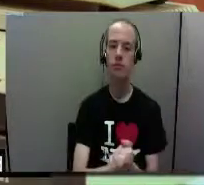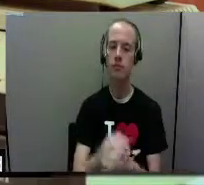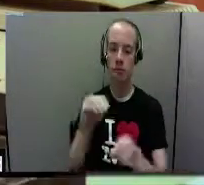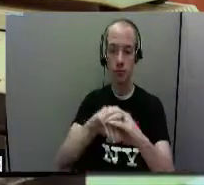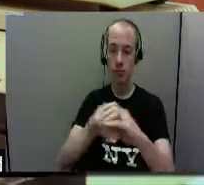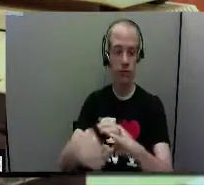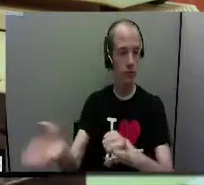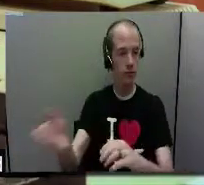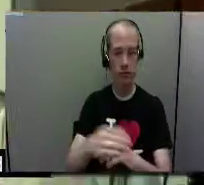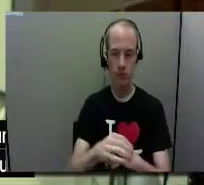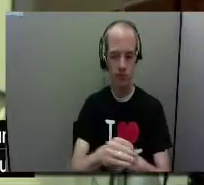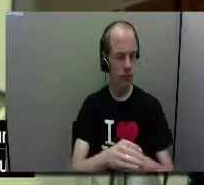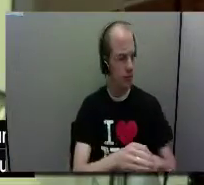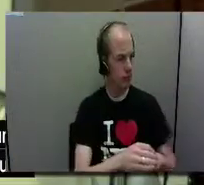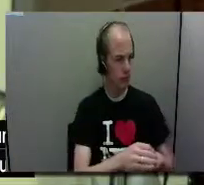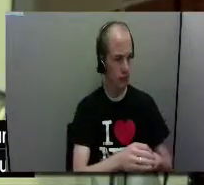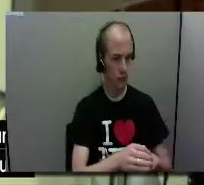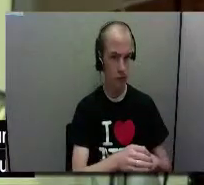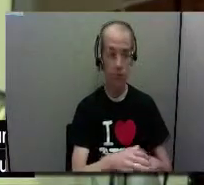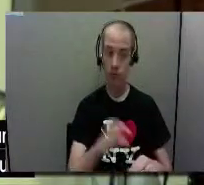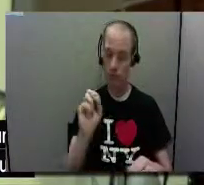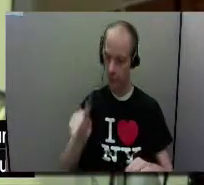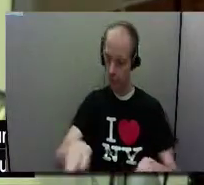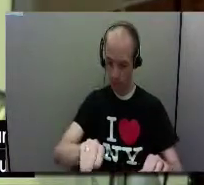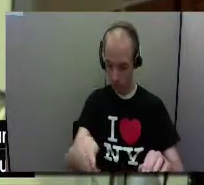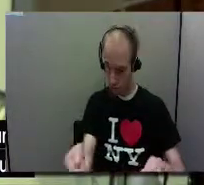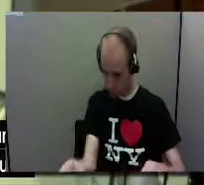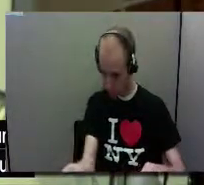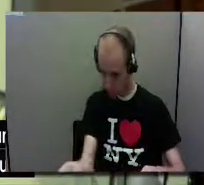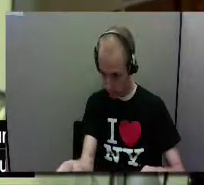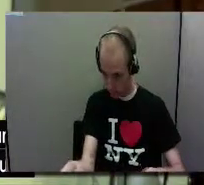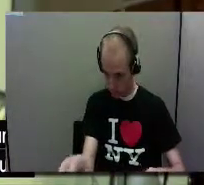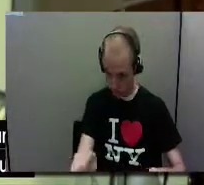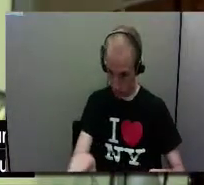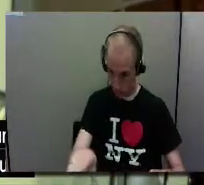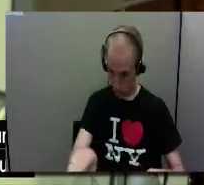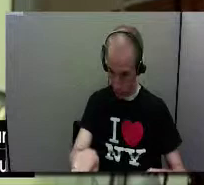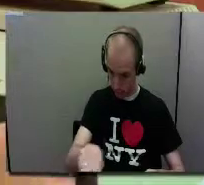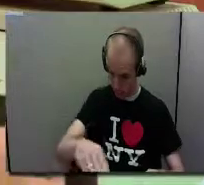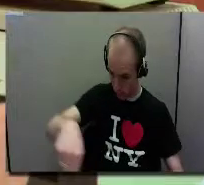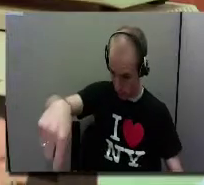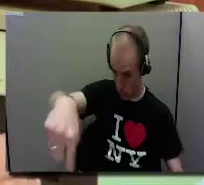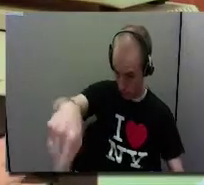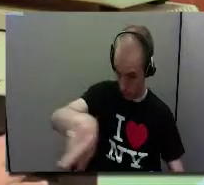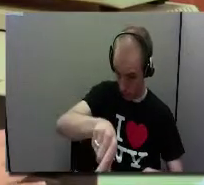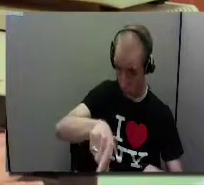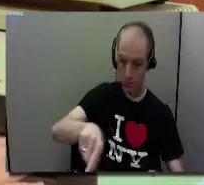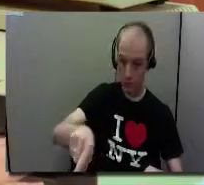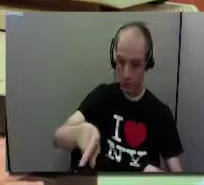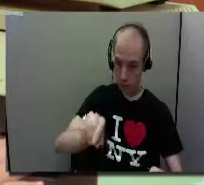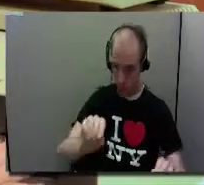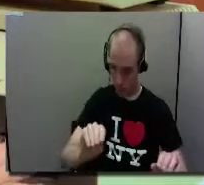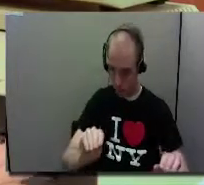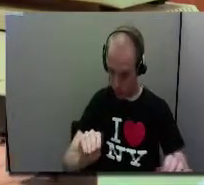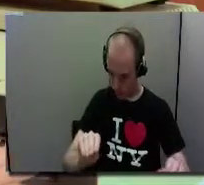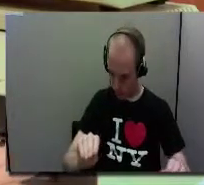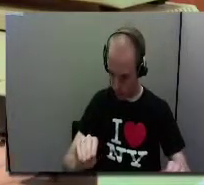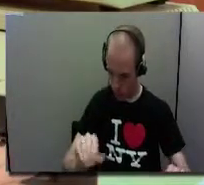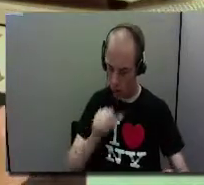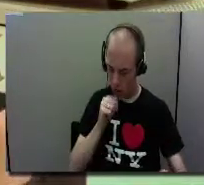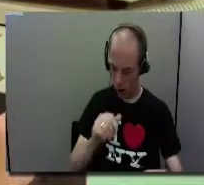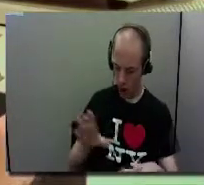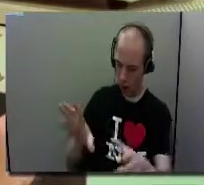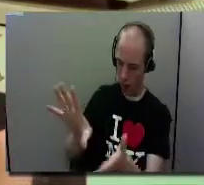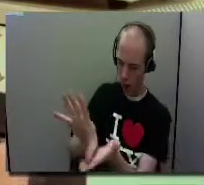Oh, is the lid shut? Turn it around. No, other way. No, turn it around. It doesn't like suck it